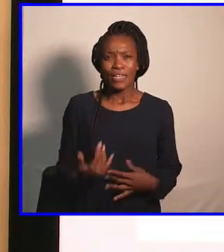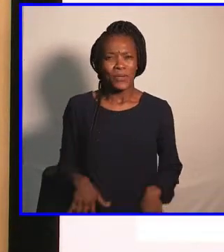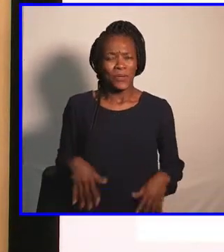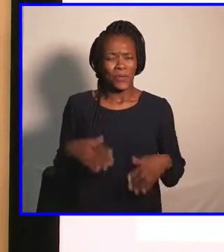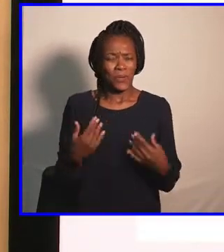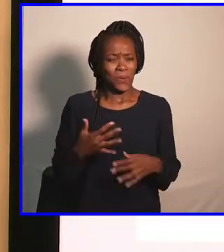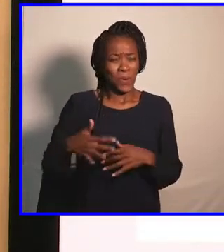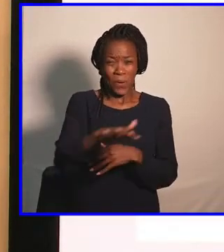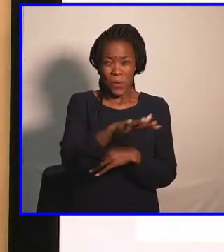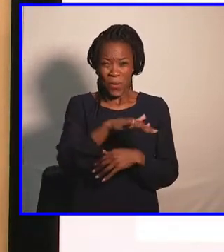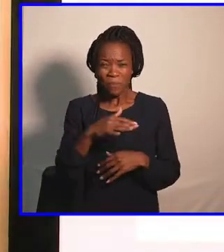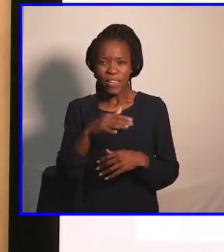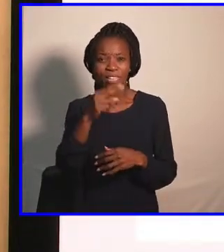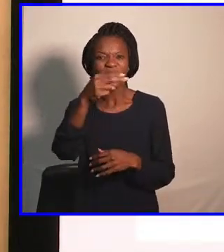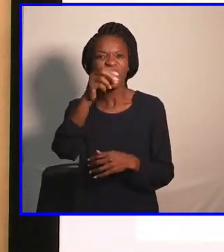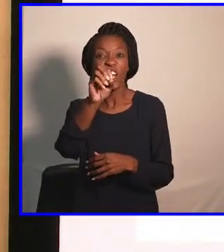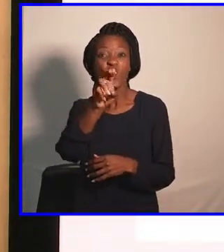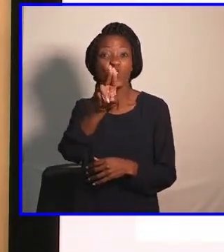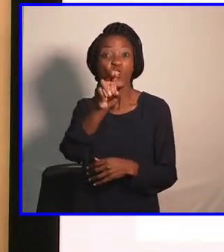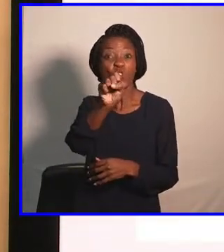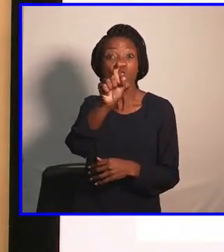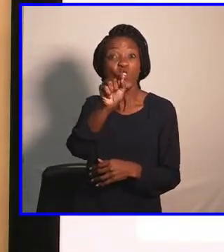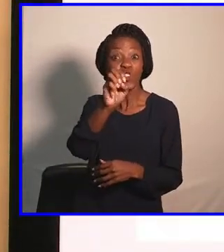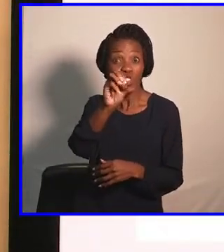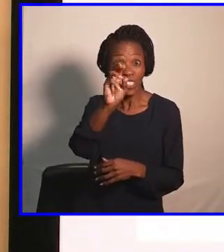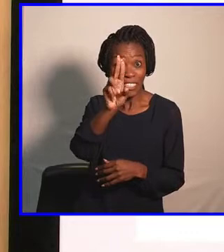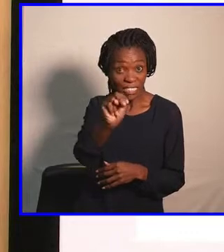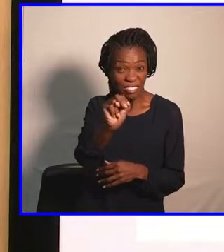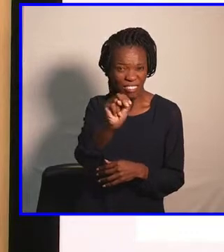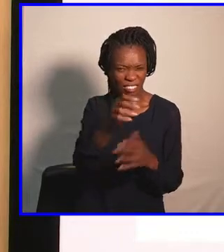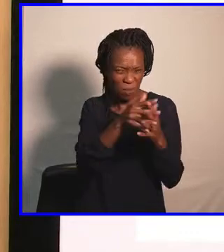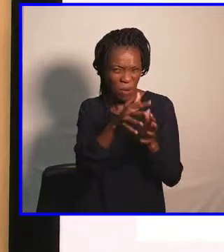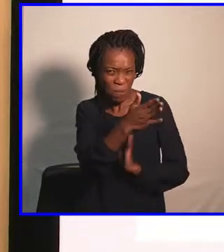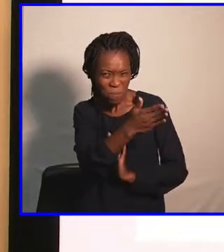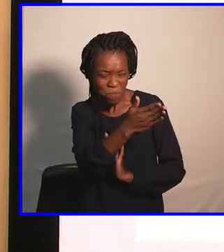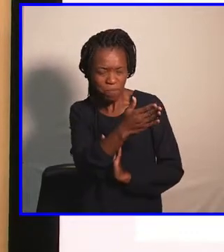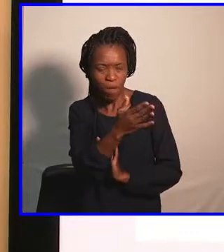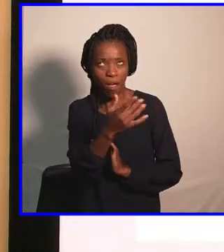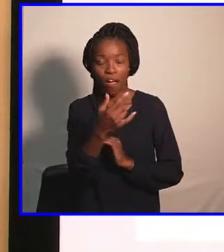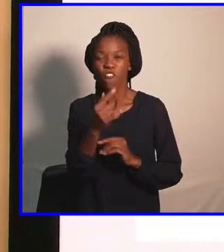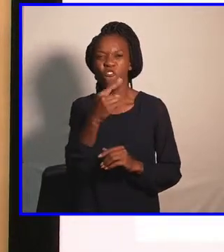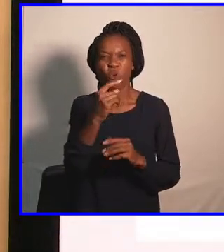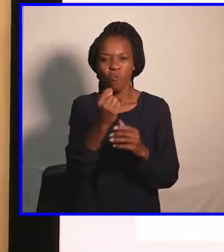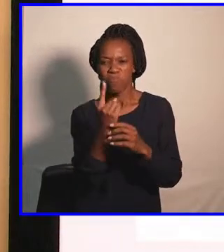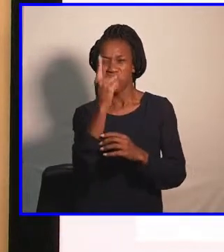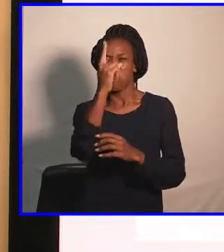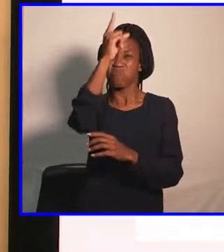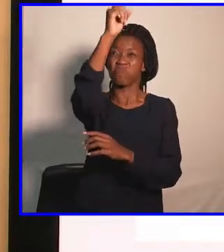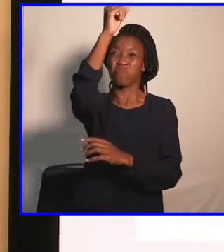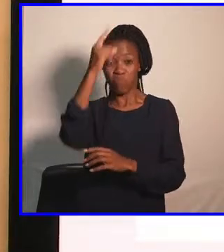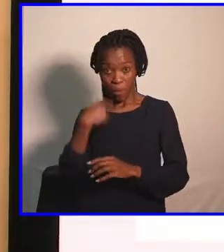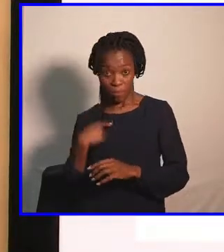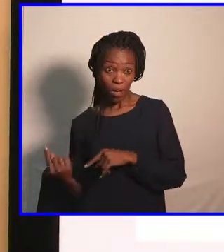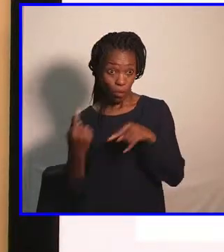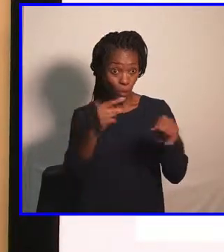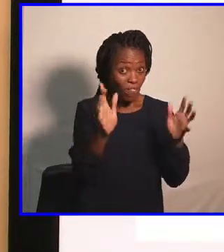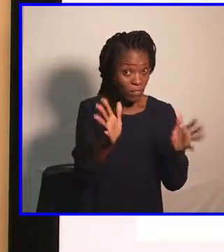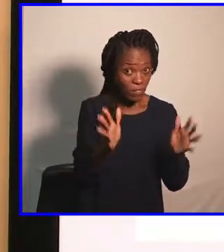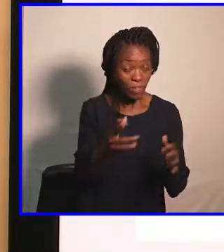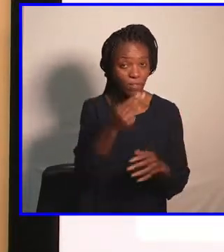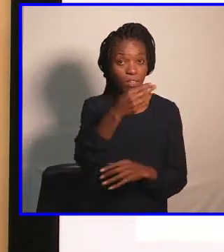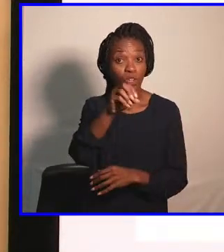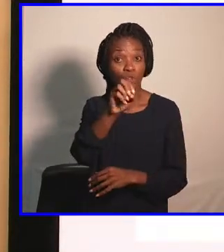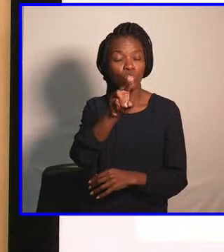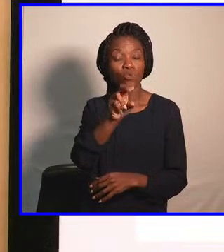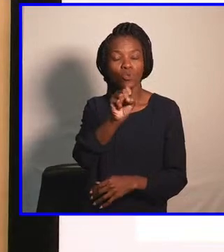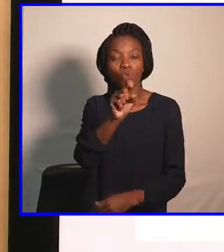once went to Houston for the launching of spaceships, so I had the one privilege one time, and it is a